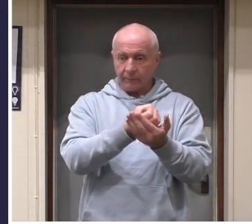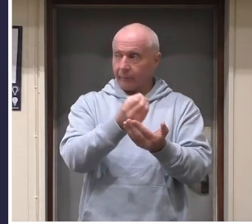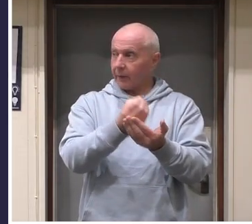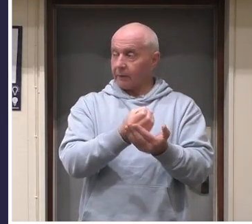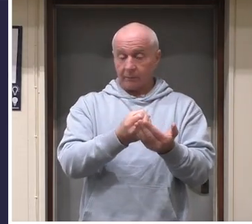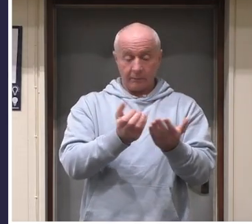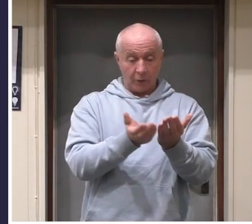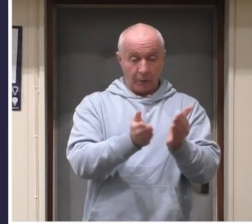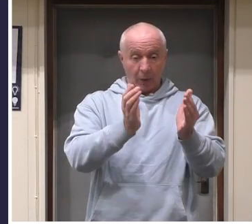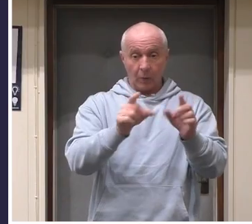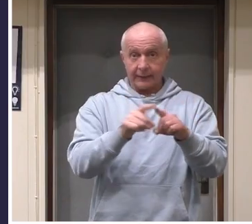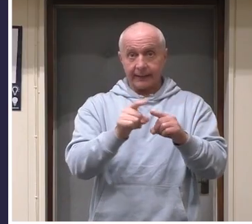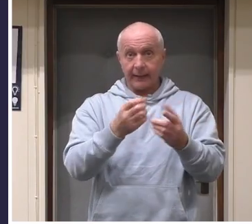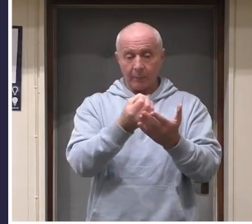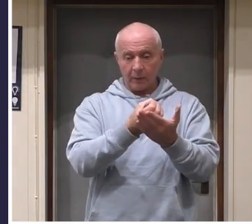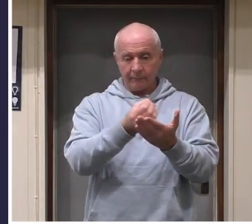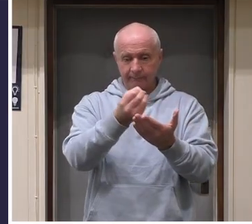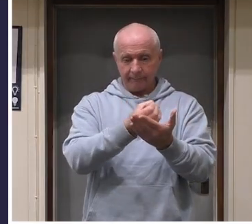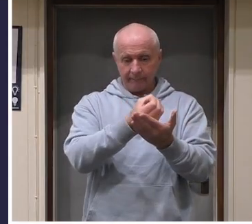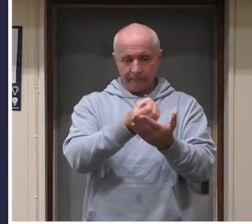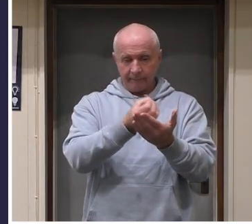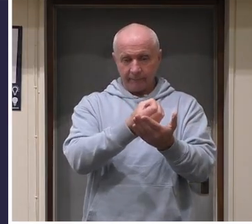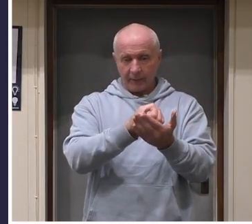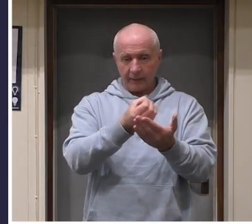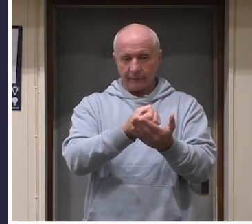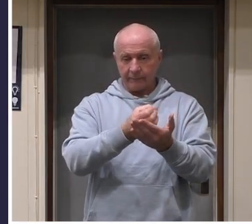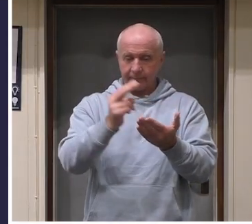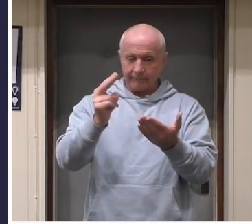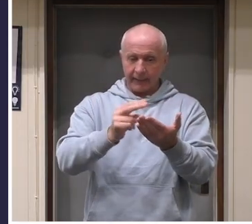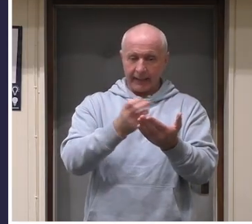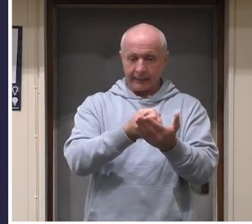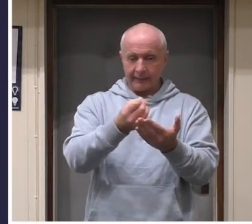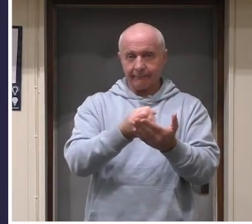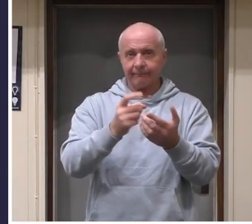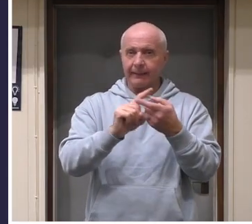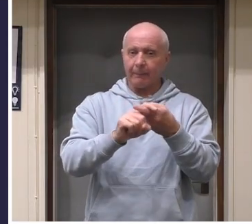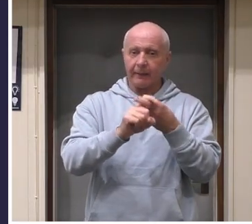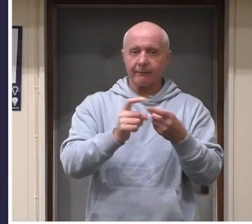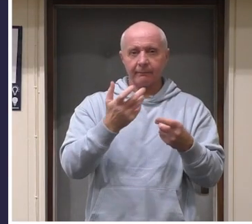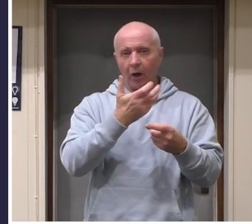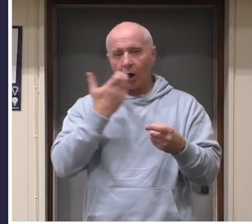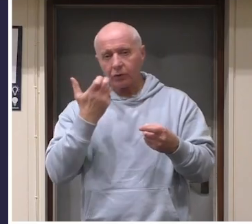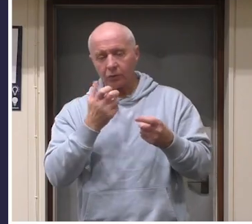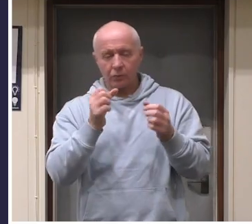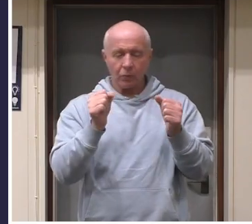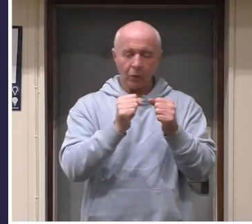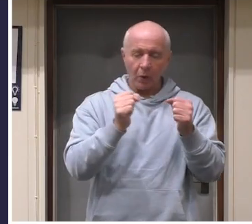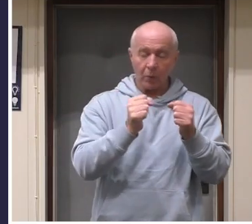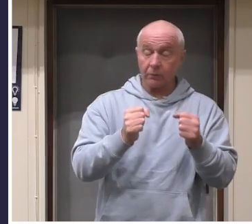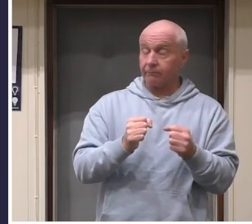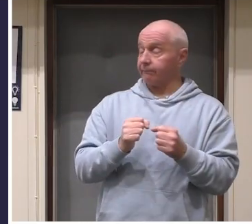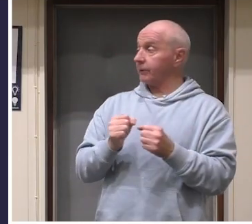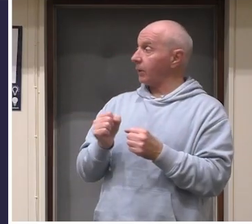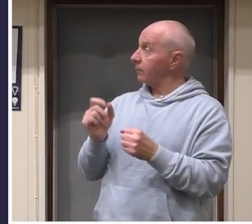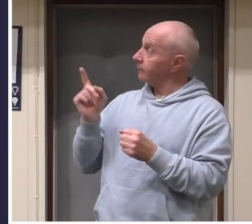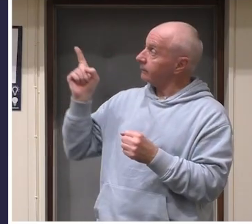not changing, but the distance the particle moves in the bowl depends on how hot or cold it is. And so if you think of that